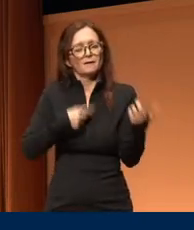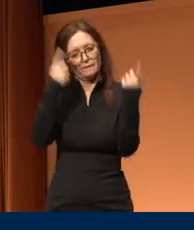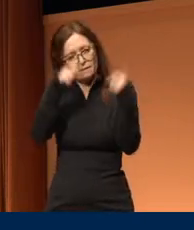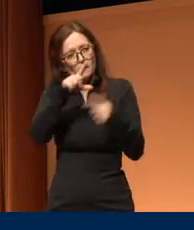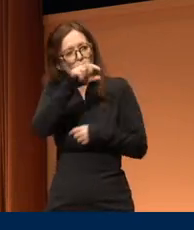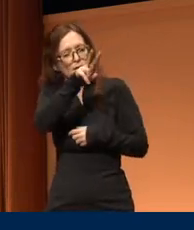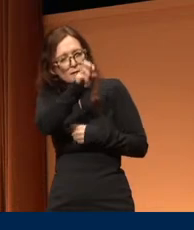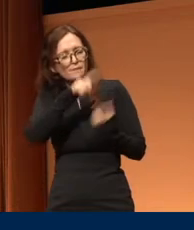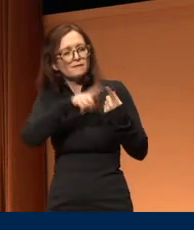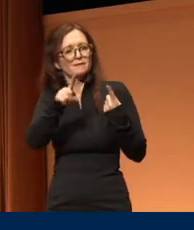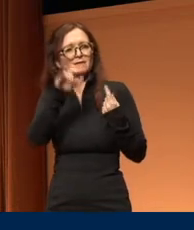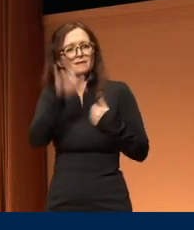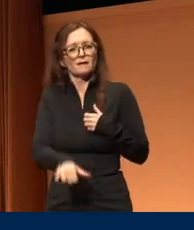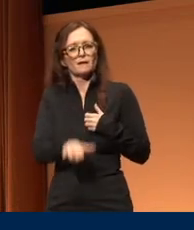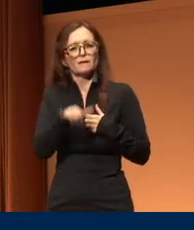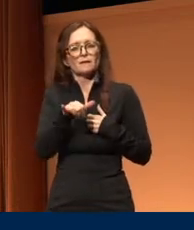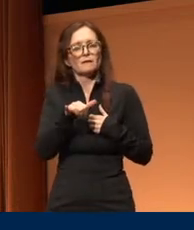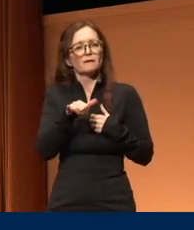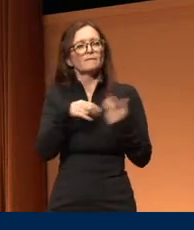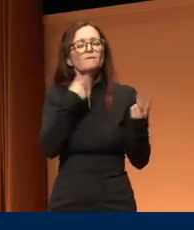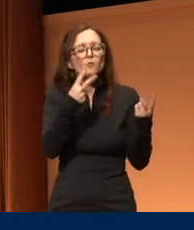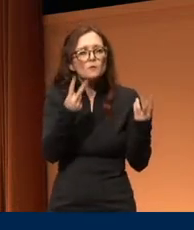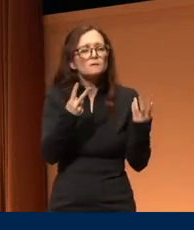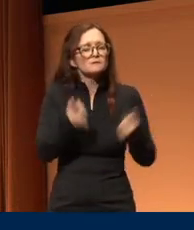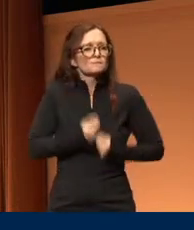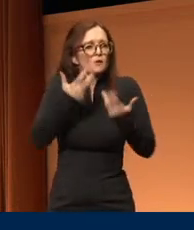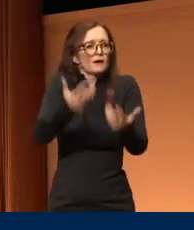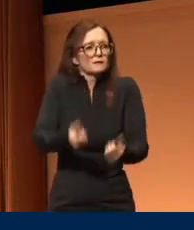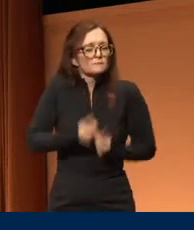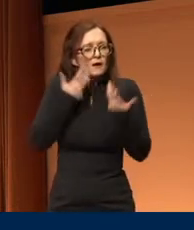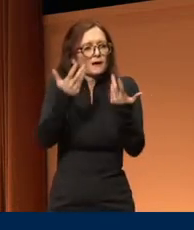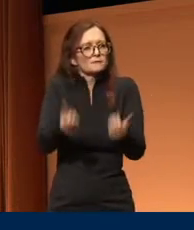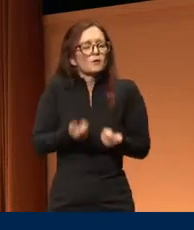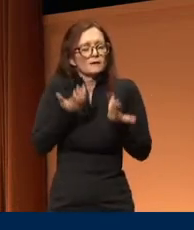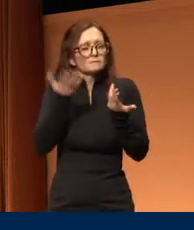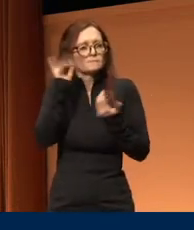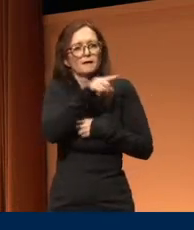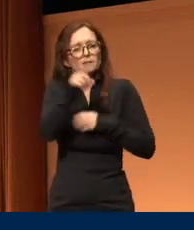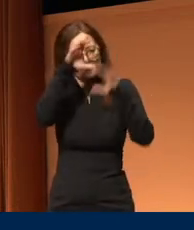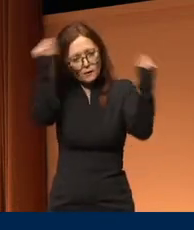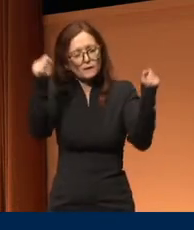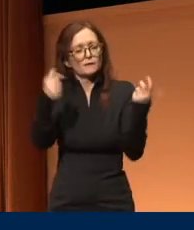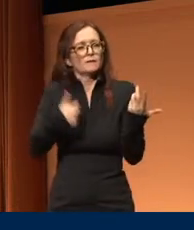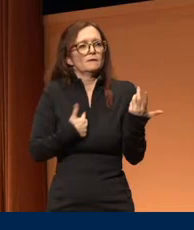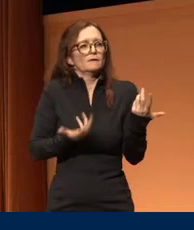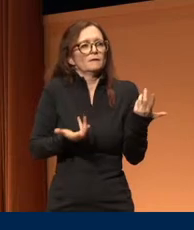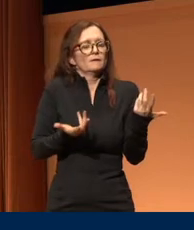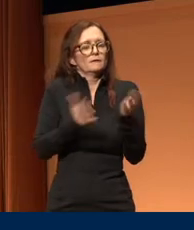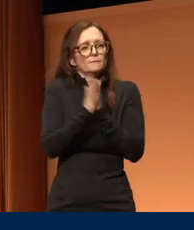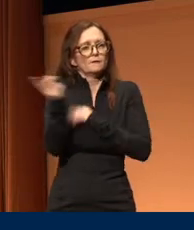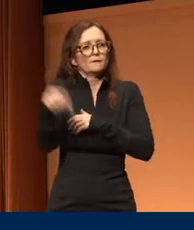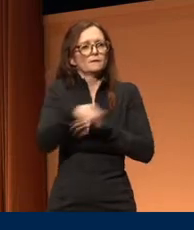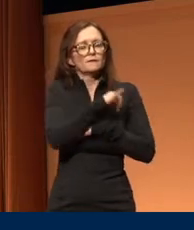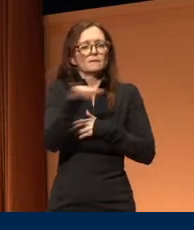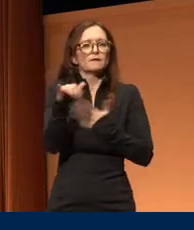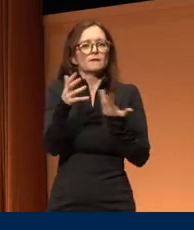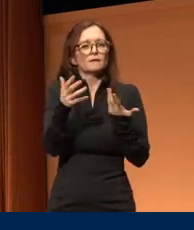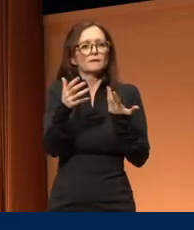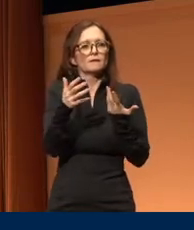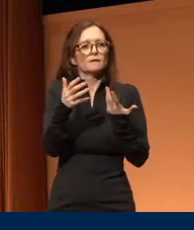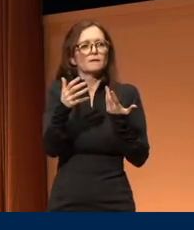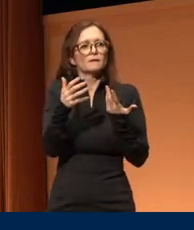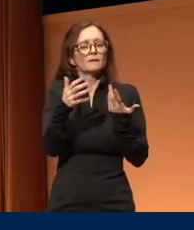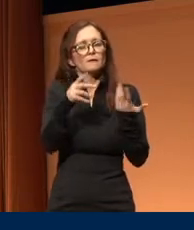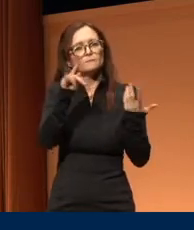because that's how it was manifested, voiced, and expressed by the participants, even as it came in a variety of shades from